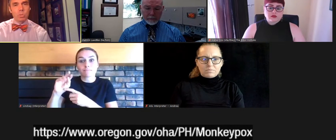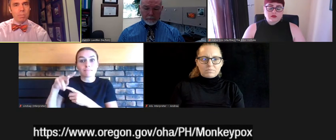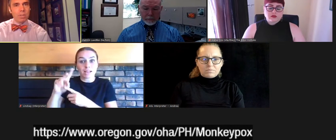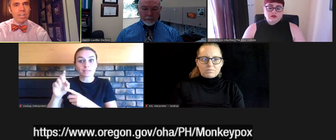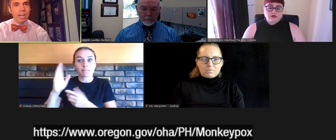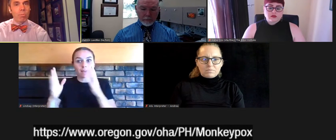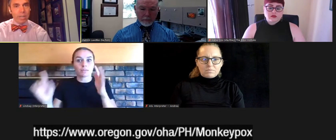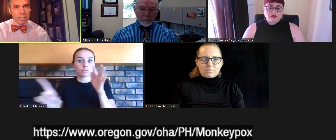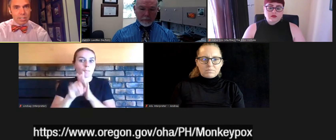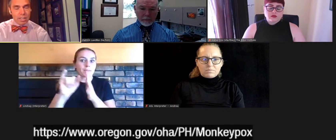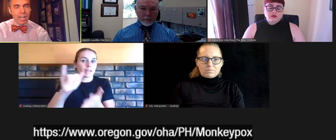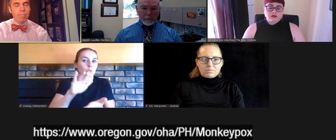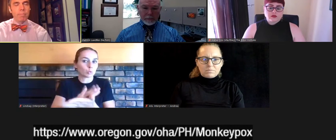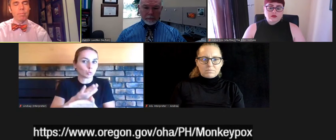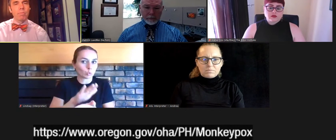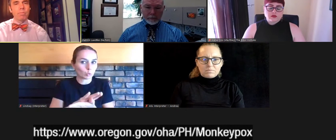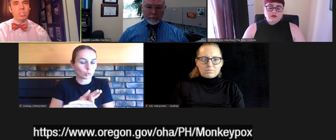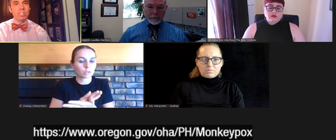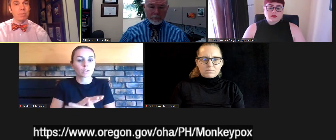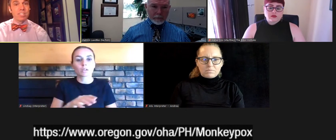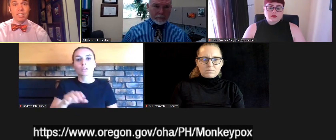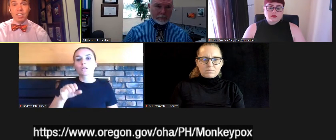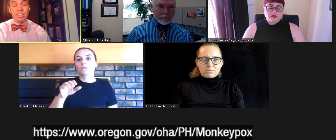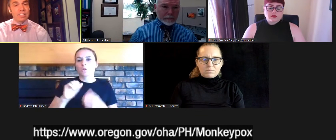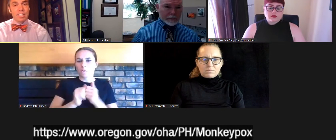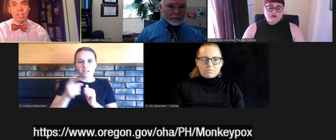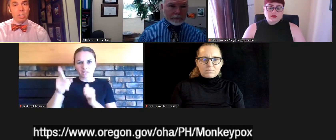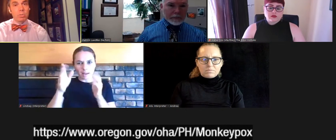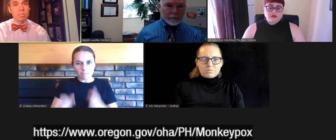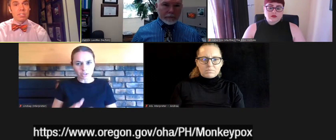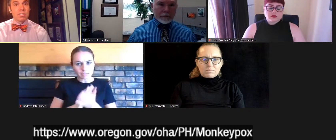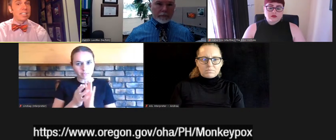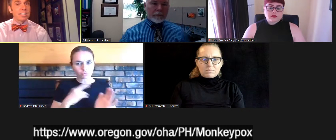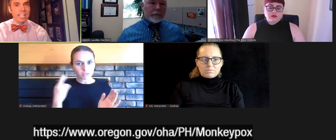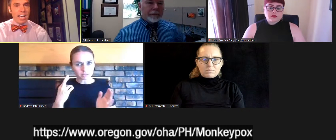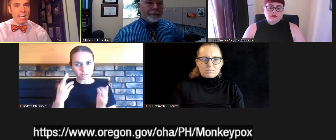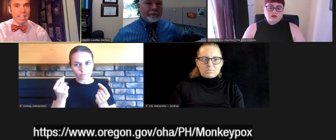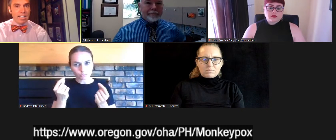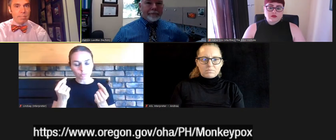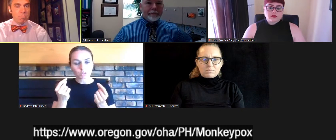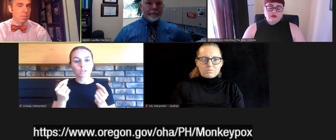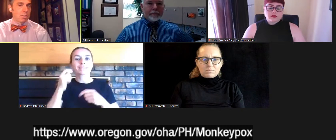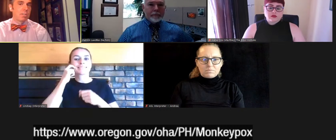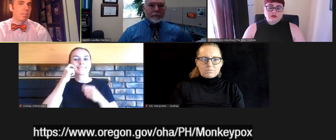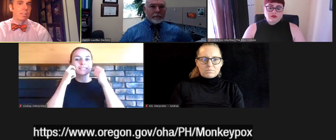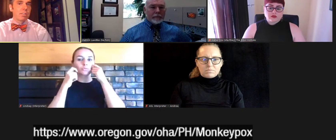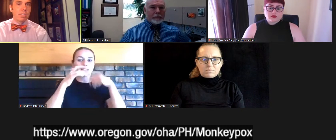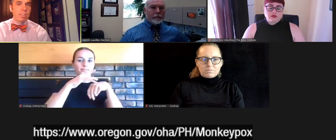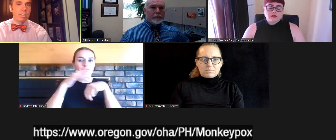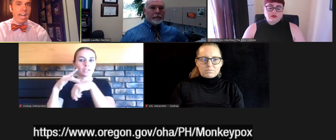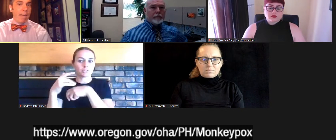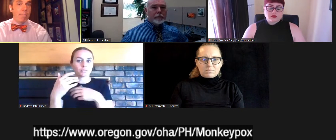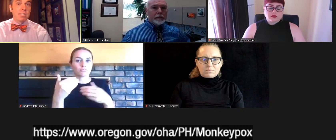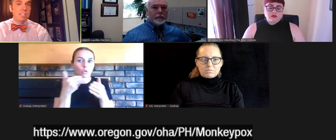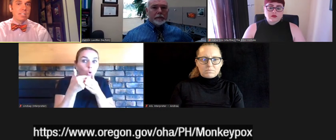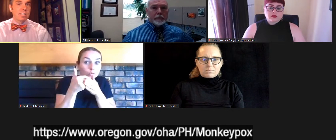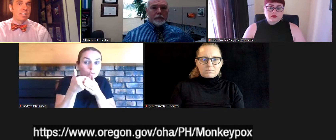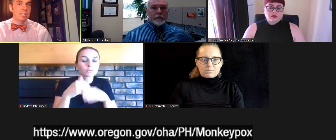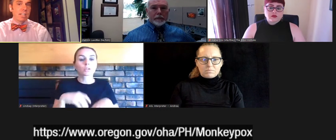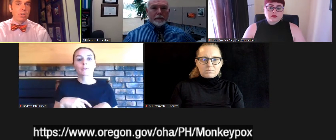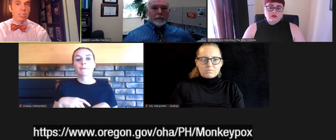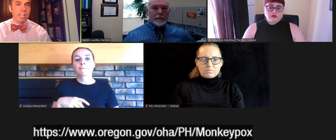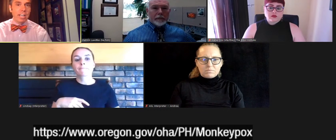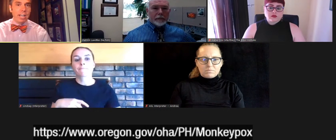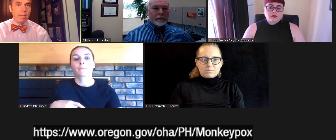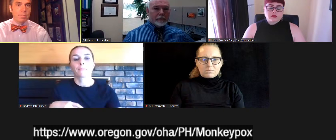in that school community at risk for transmission are things like close skin-to-skin contact. That happens